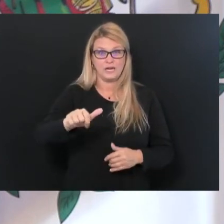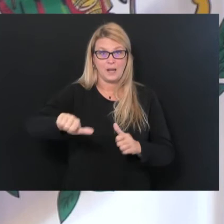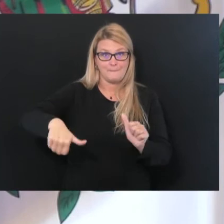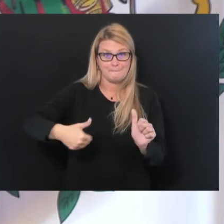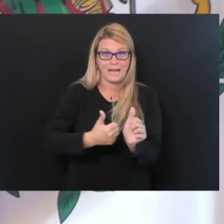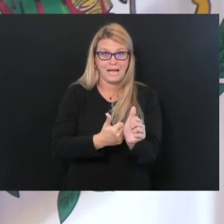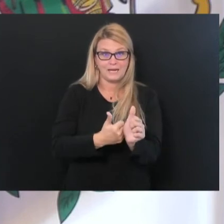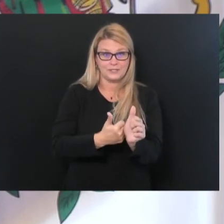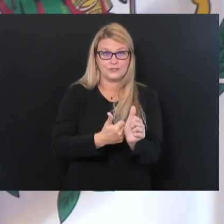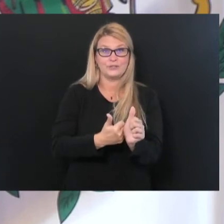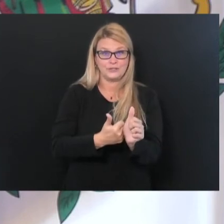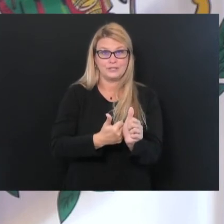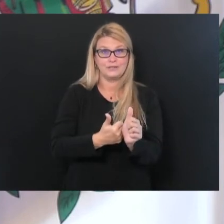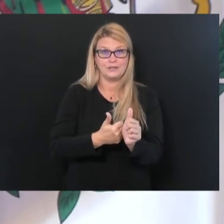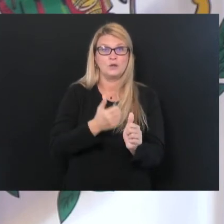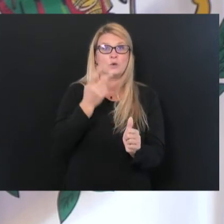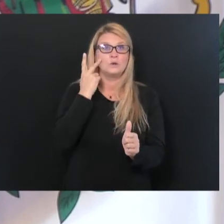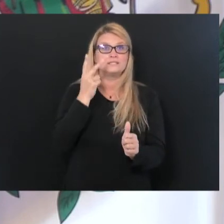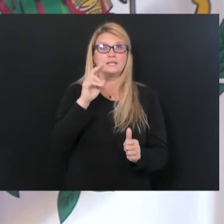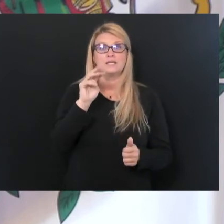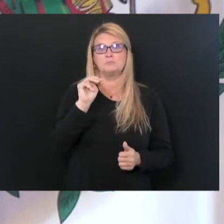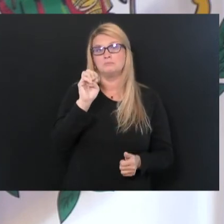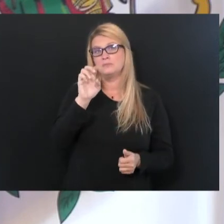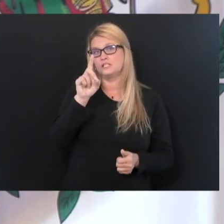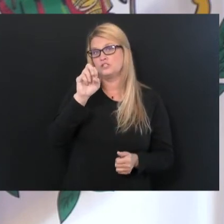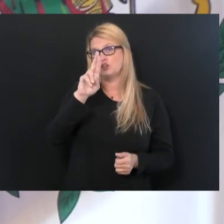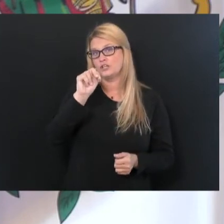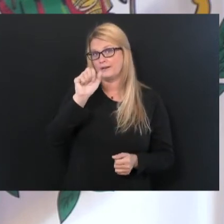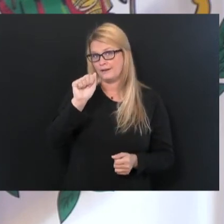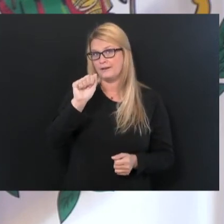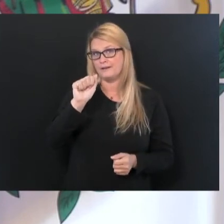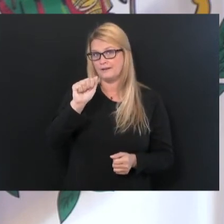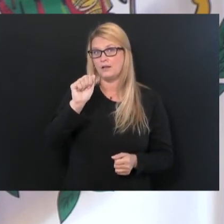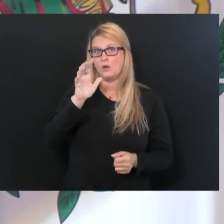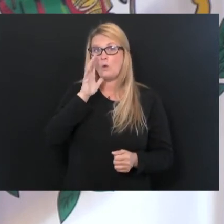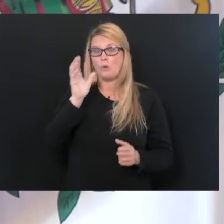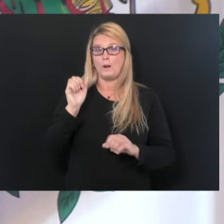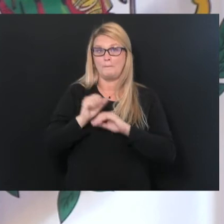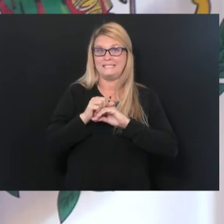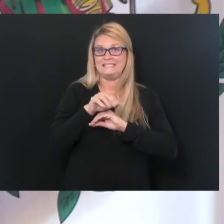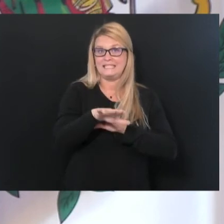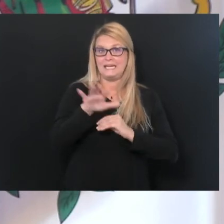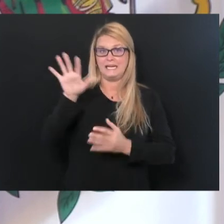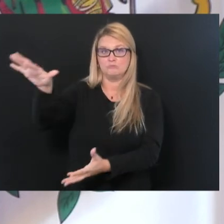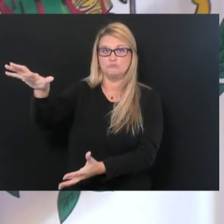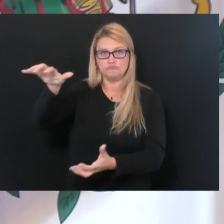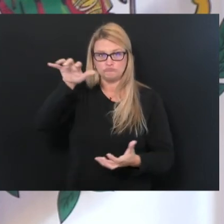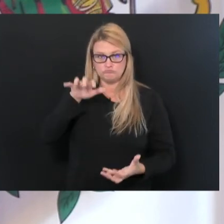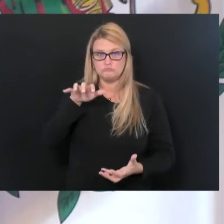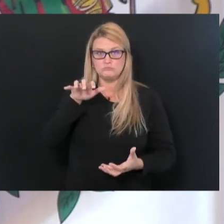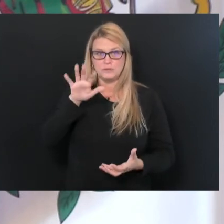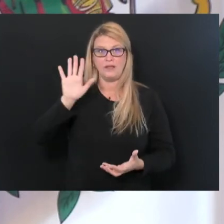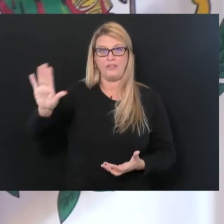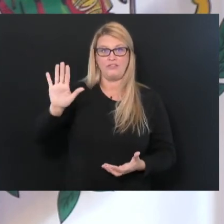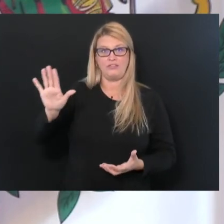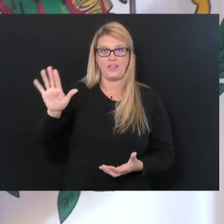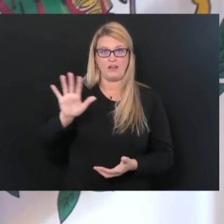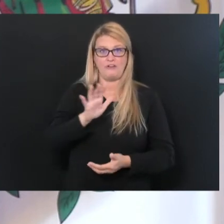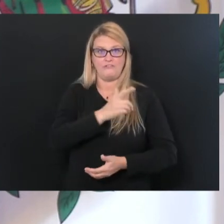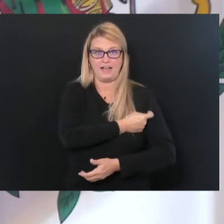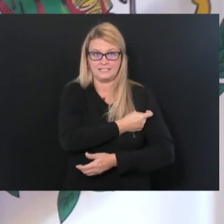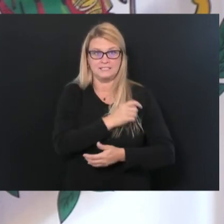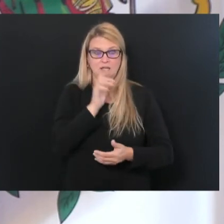a week later, you're going to have Moderna step up, and you're going to start getting their